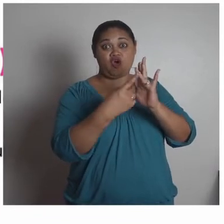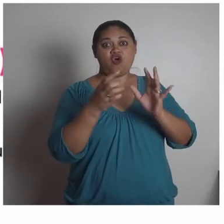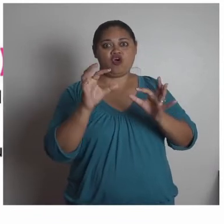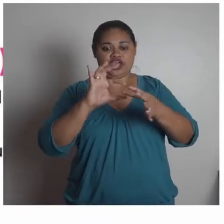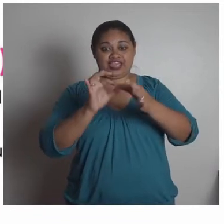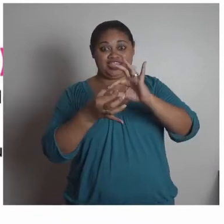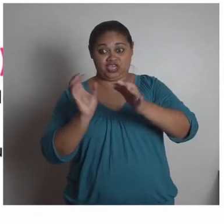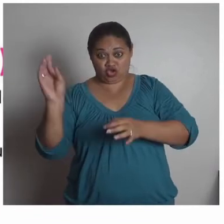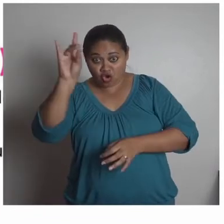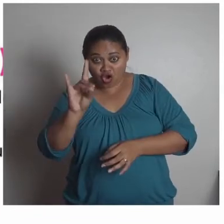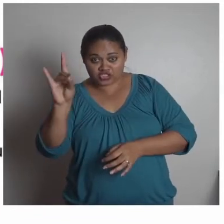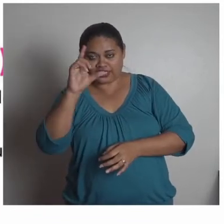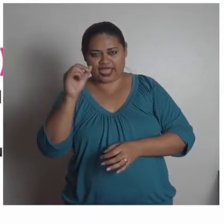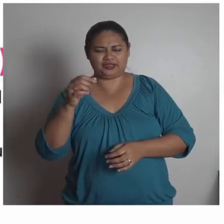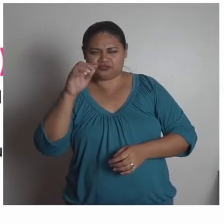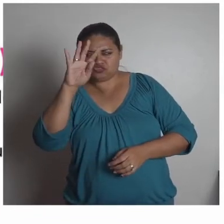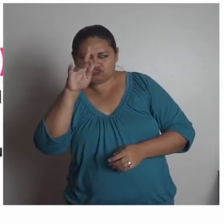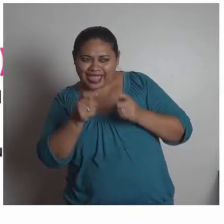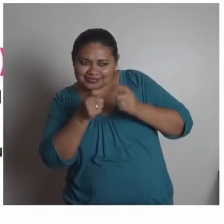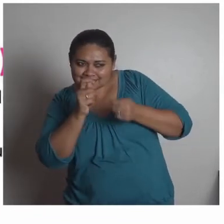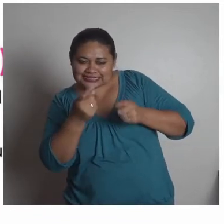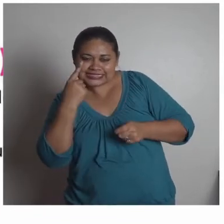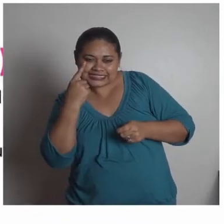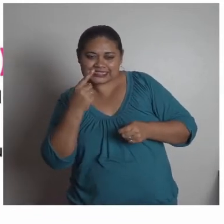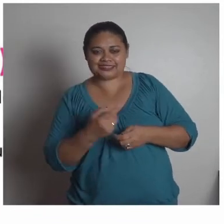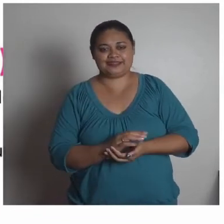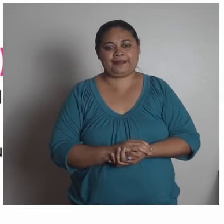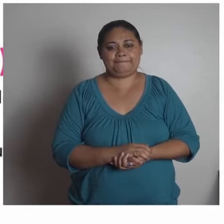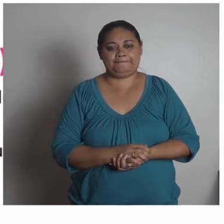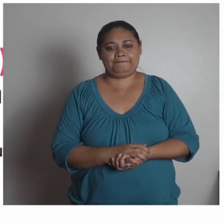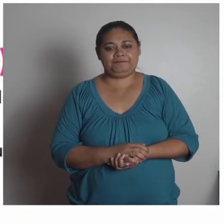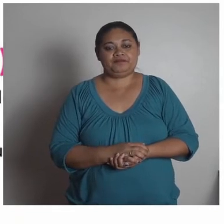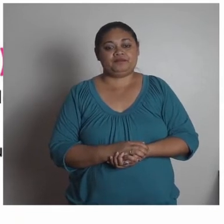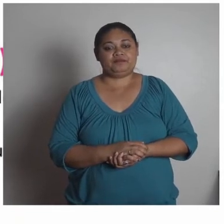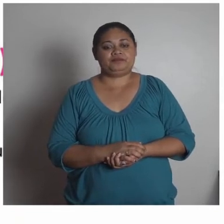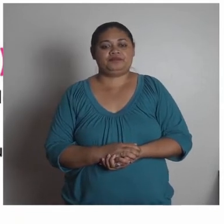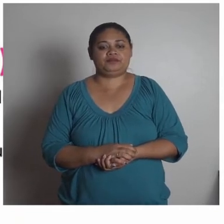of agroecology. So we're trying to build a place where we can experiment.